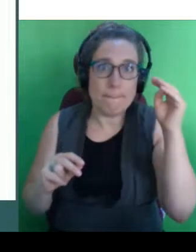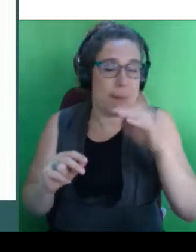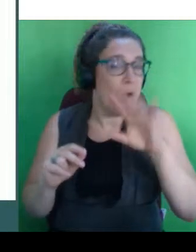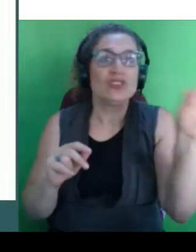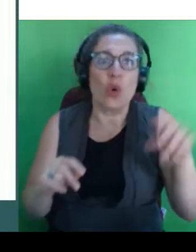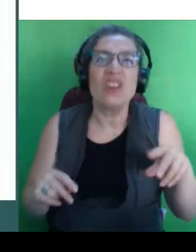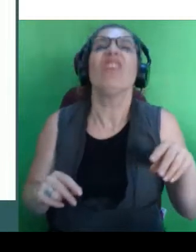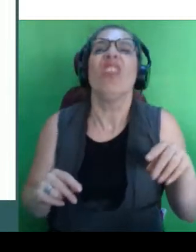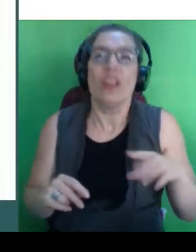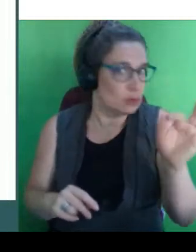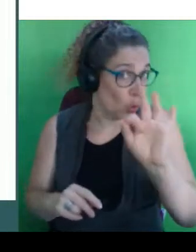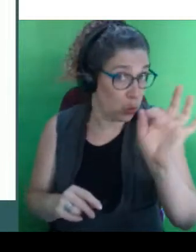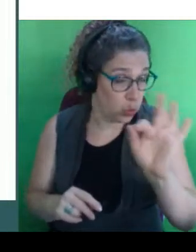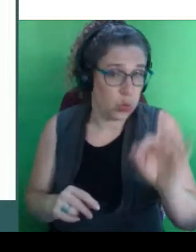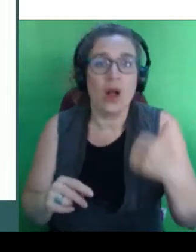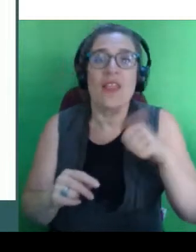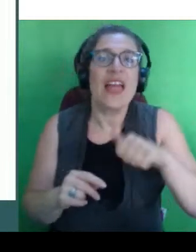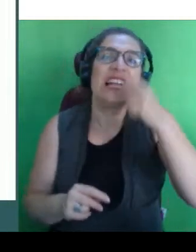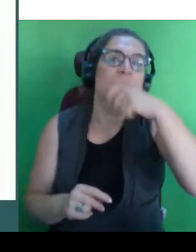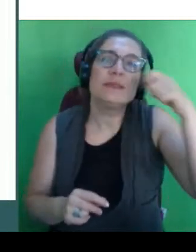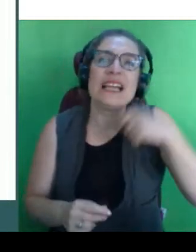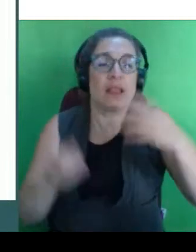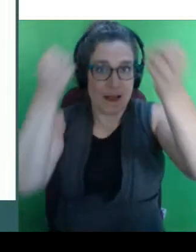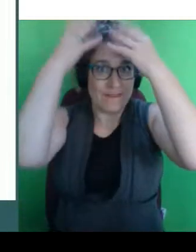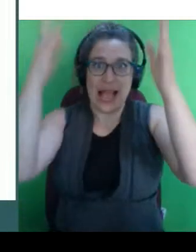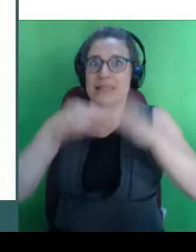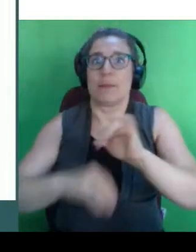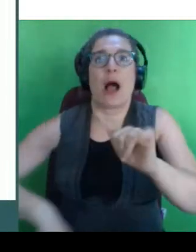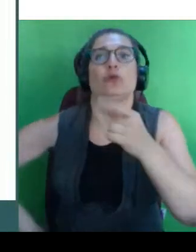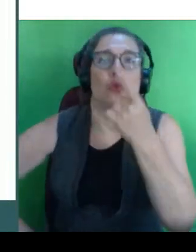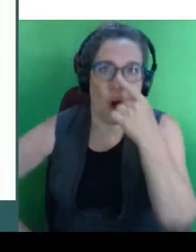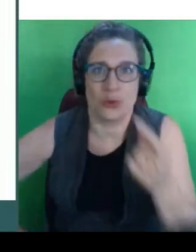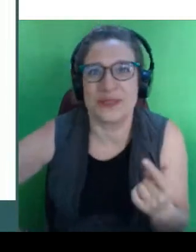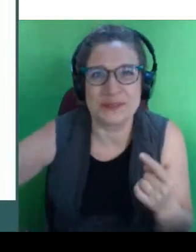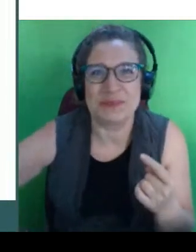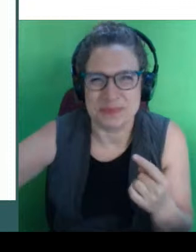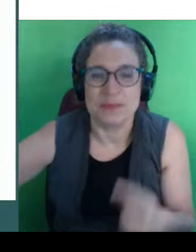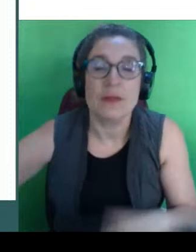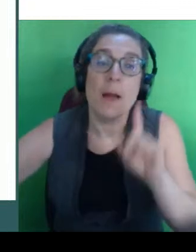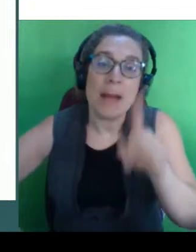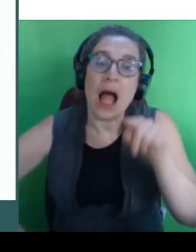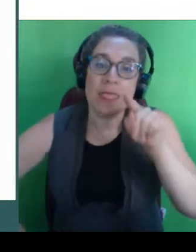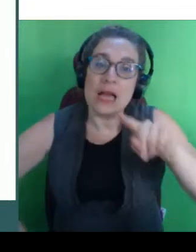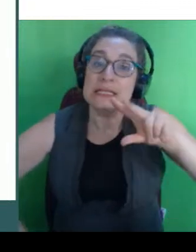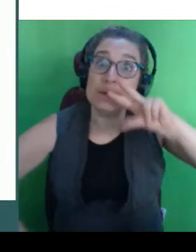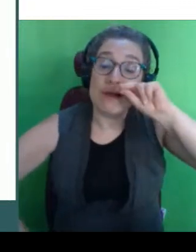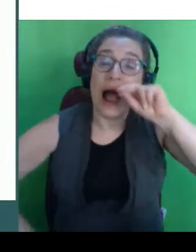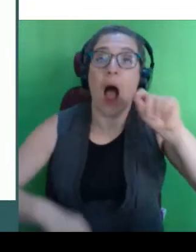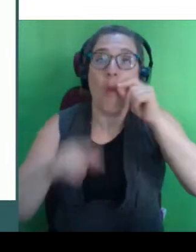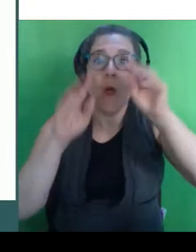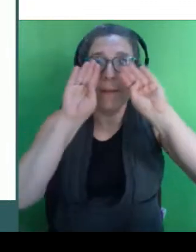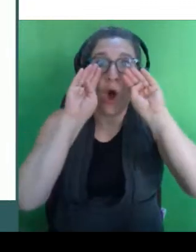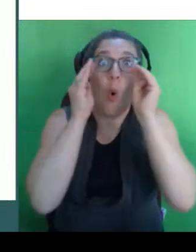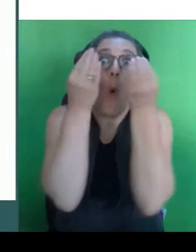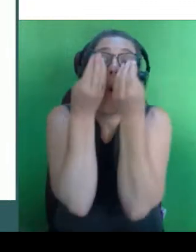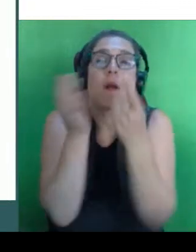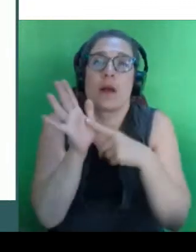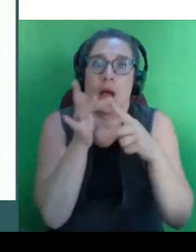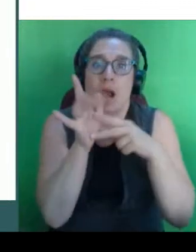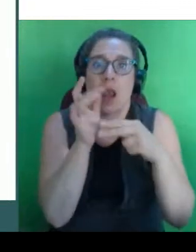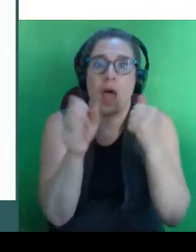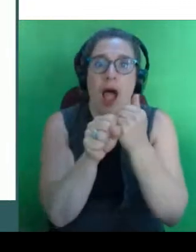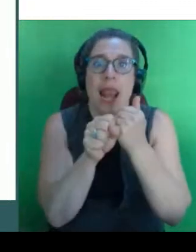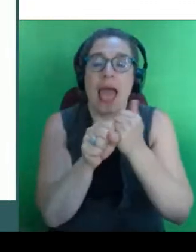your teeth, forget about your nose. The spray will be on the lining. There are little hairs that will beat it backwards